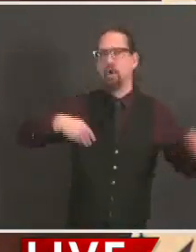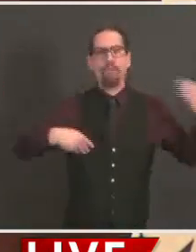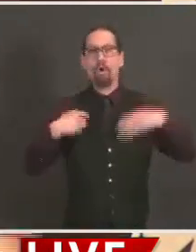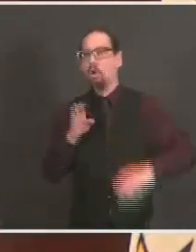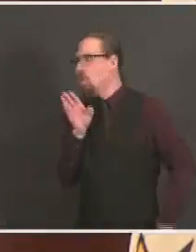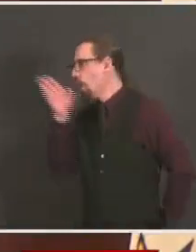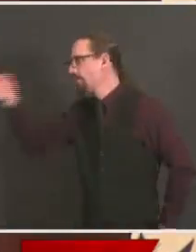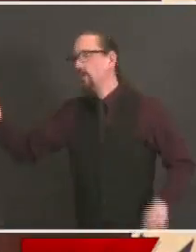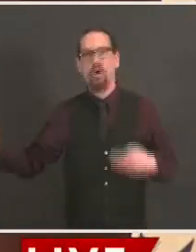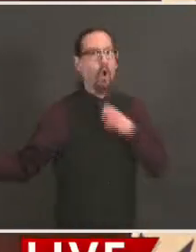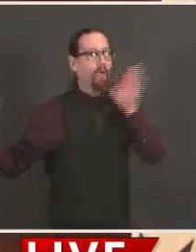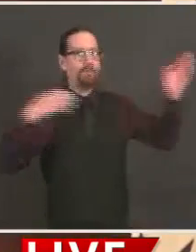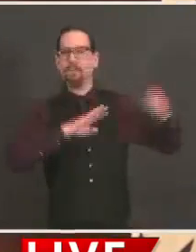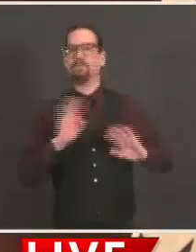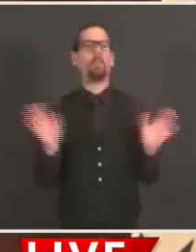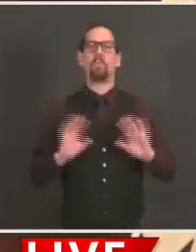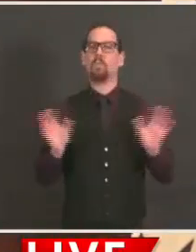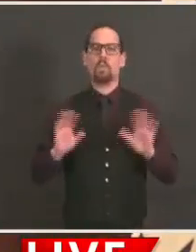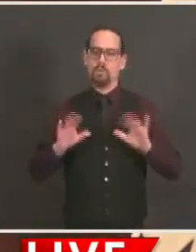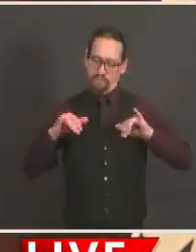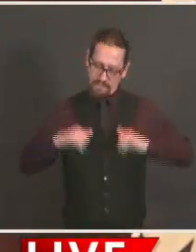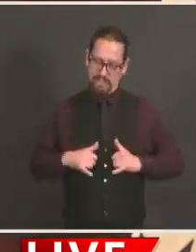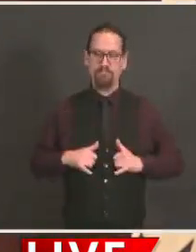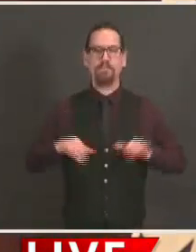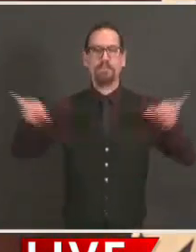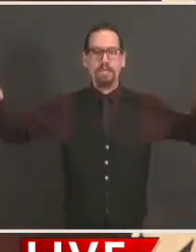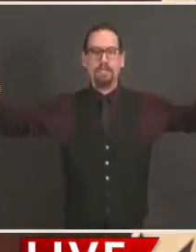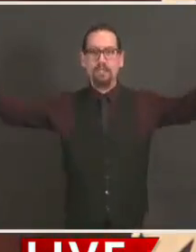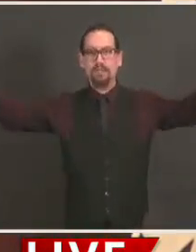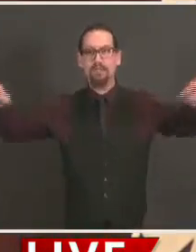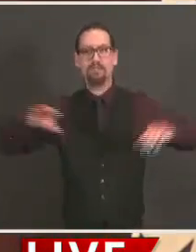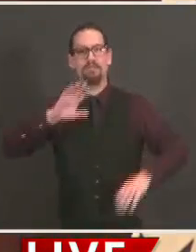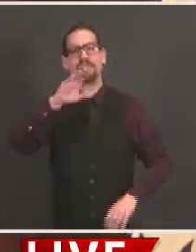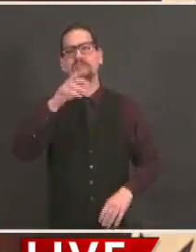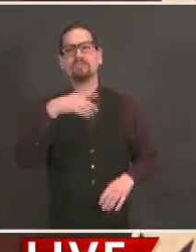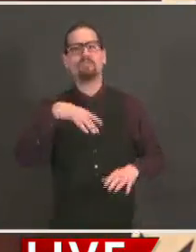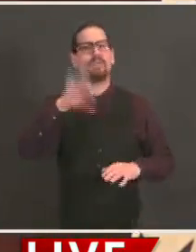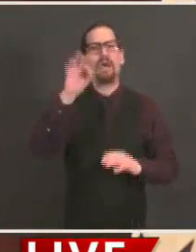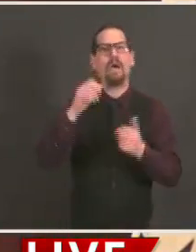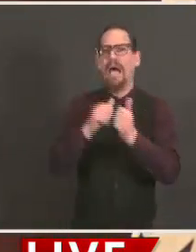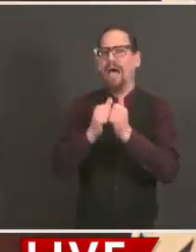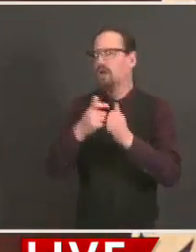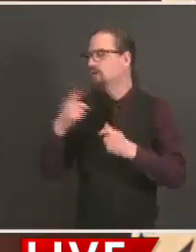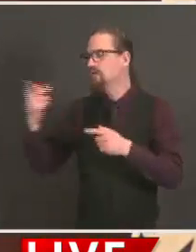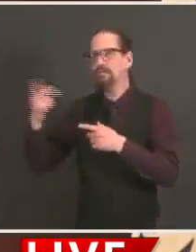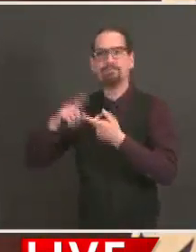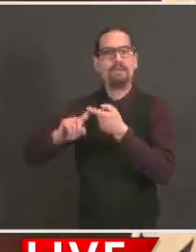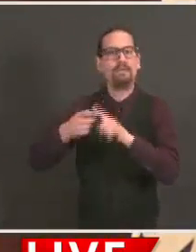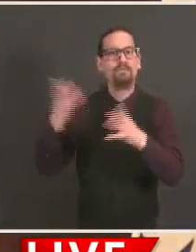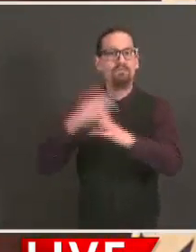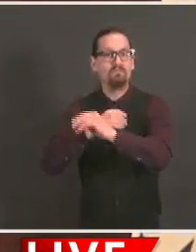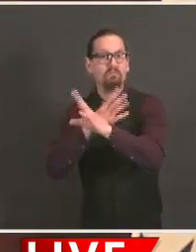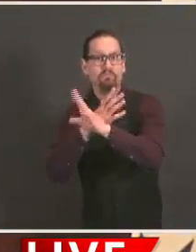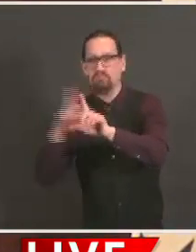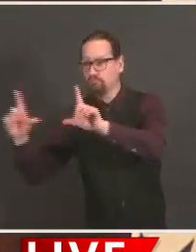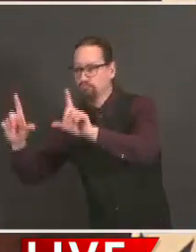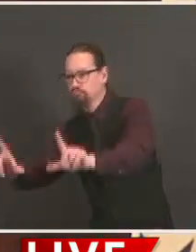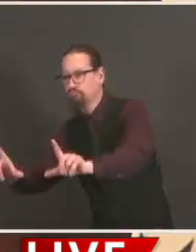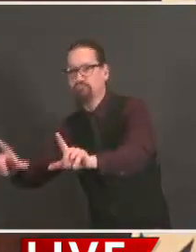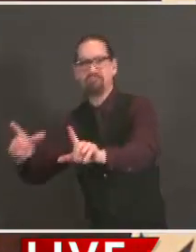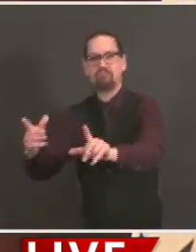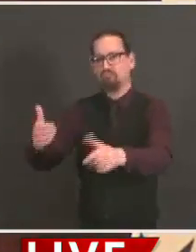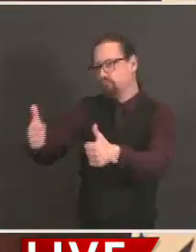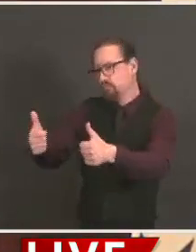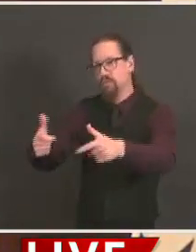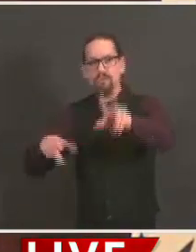watch in awe creatively. Watch a game virtually together with another household.